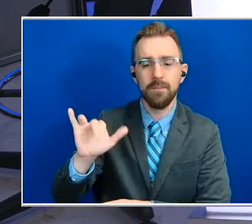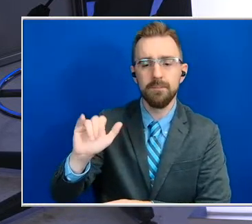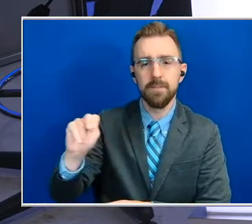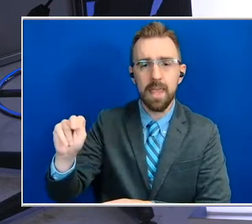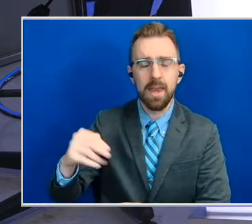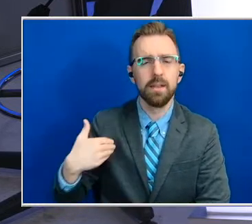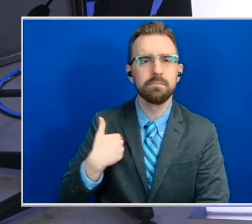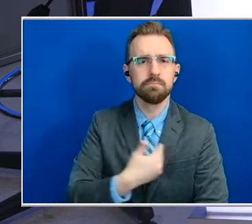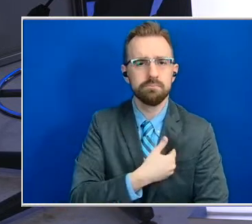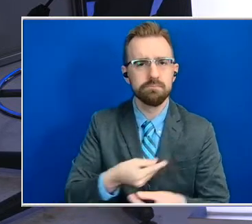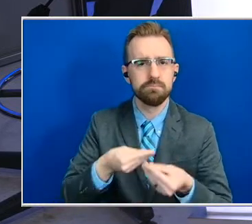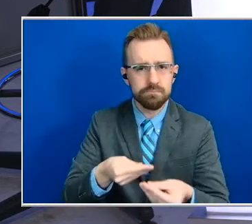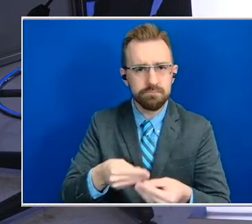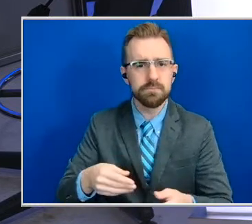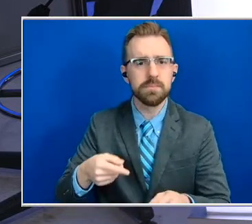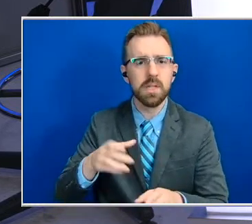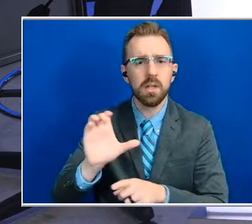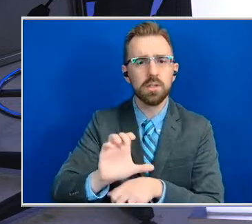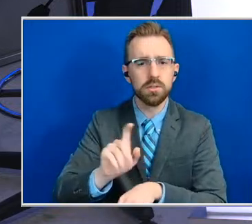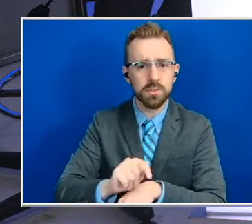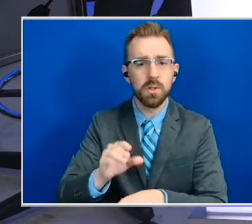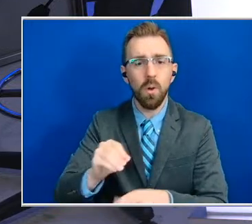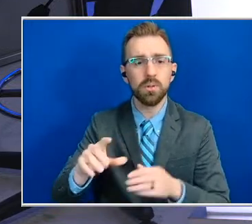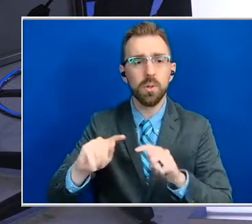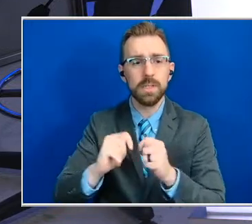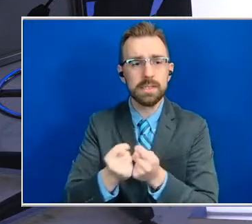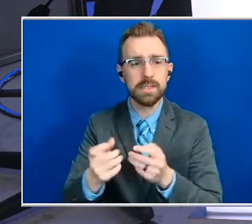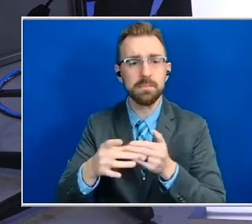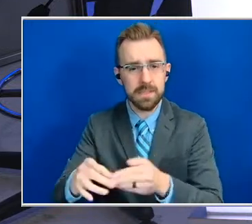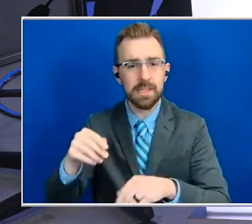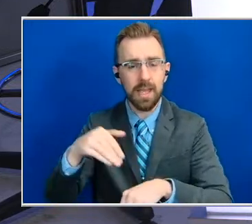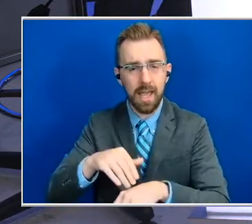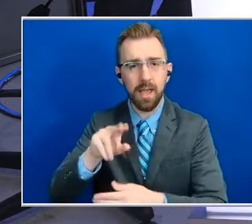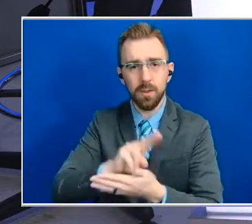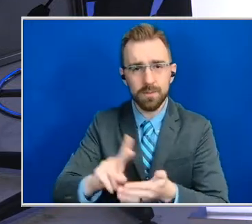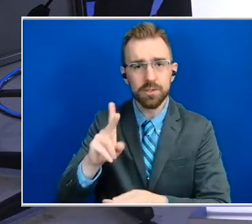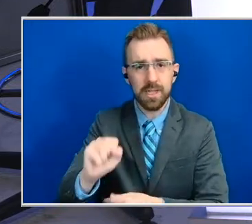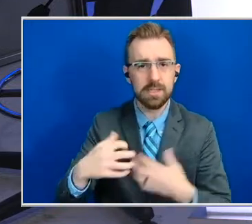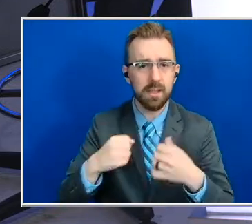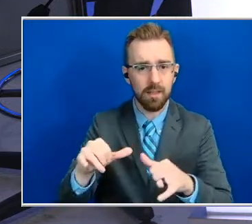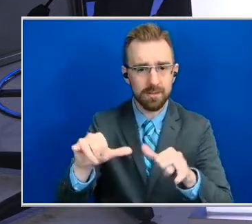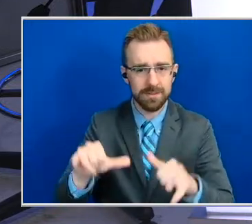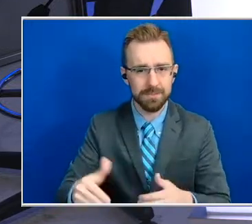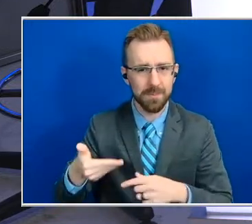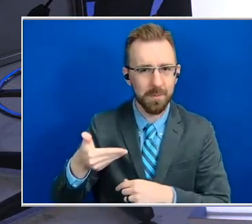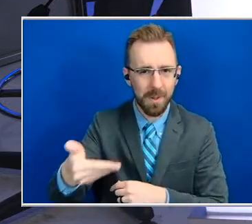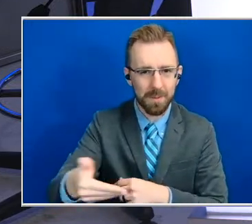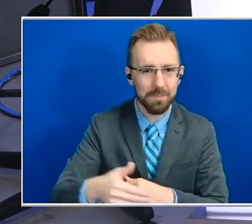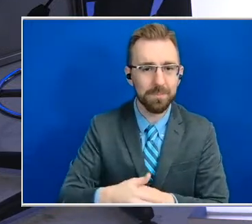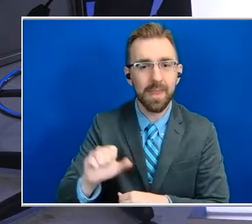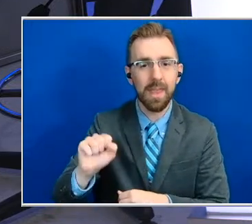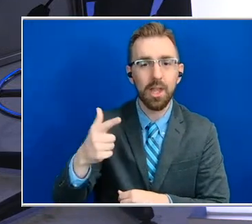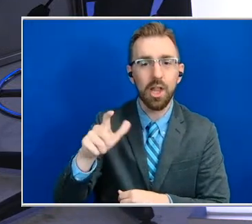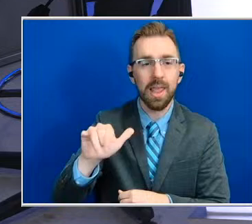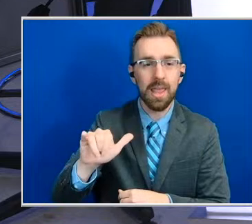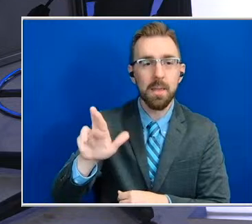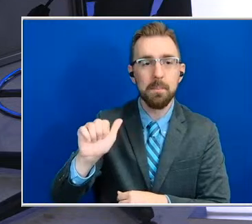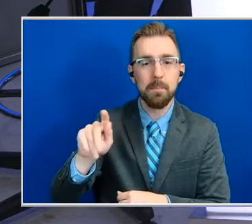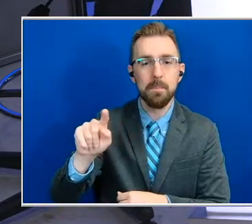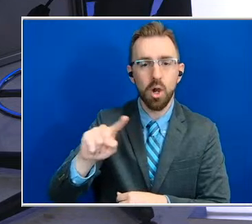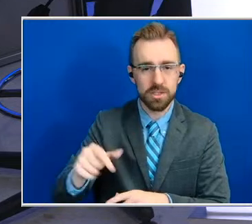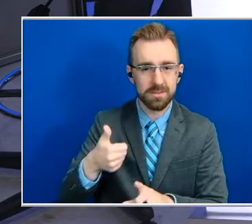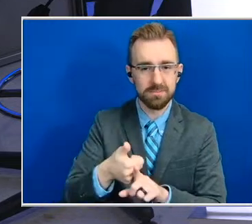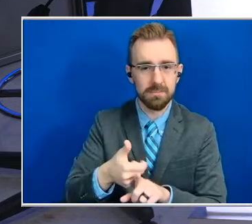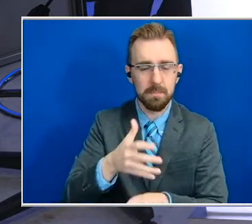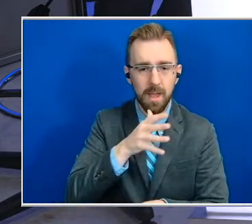the lactation team lead at the University of Kansas Health System. Welcome. And Ashley Bartz is a mom who